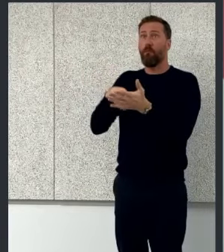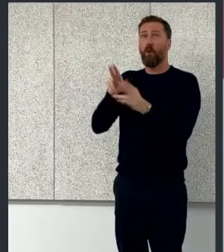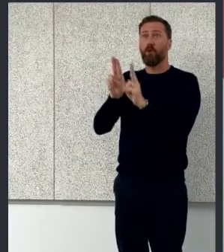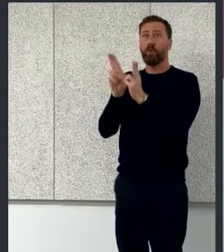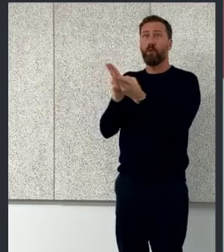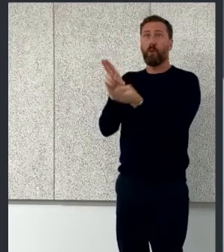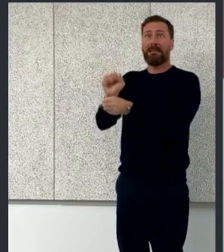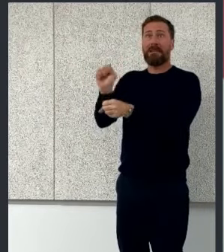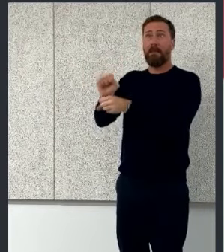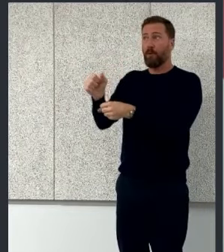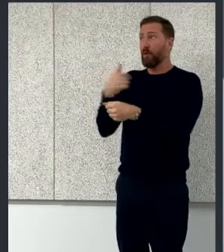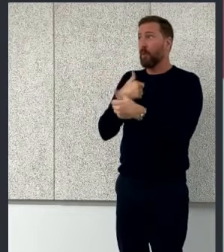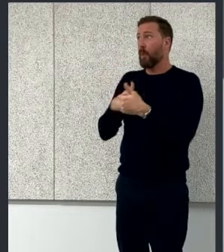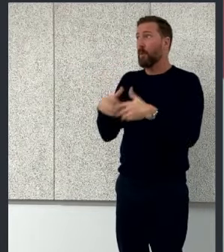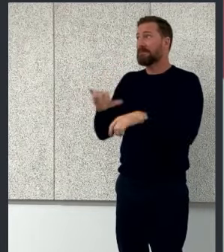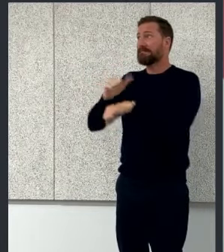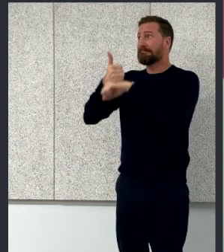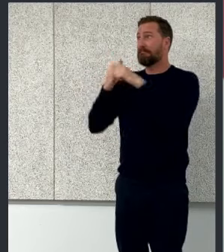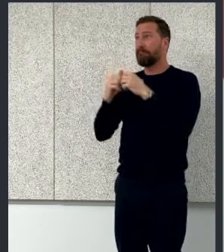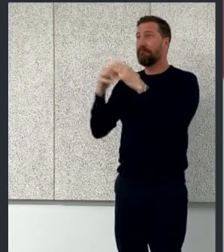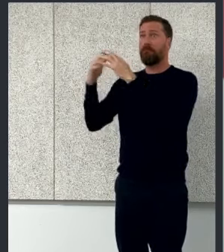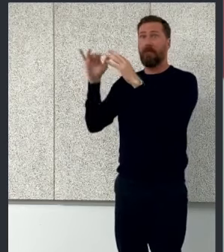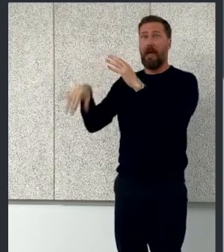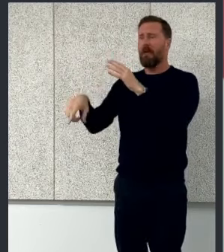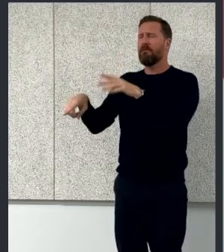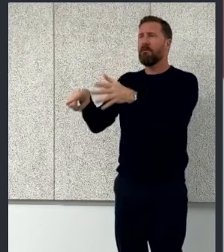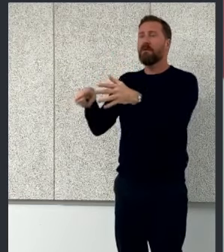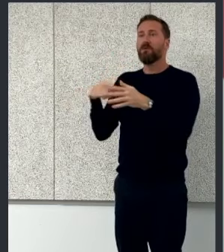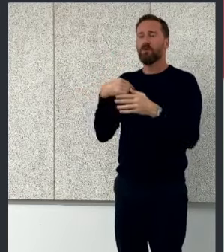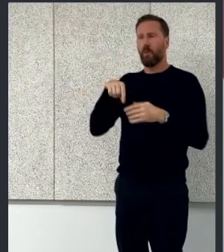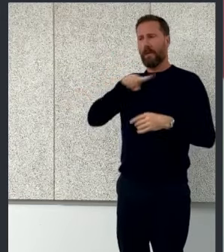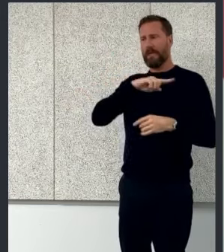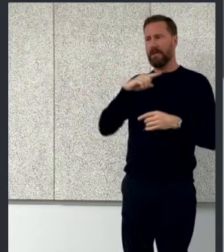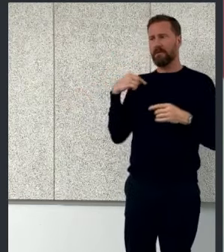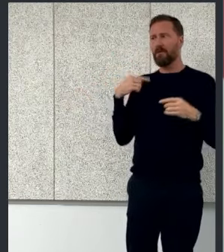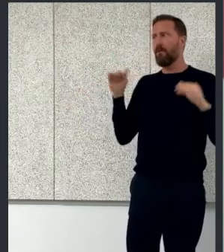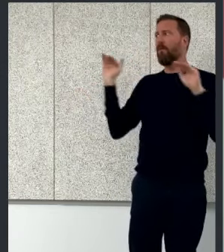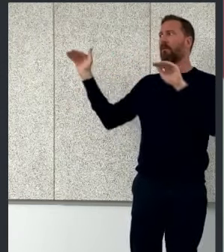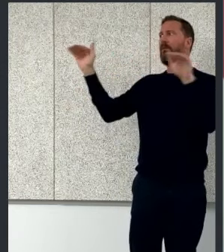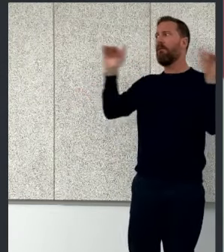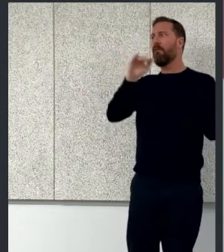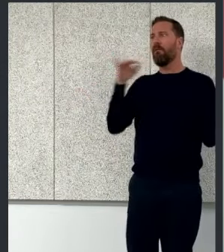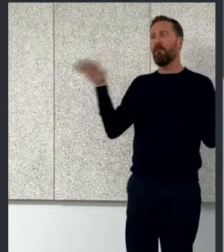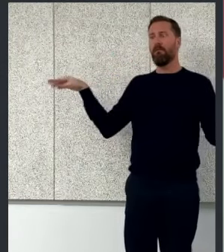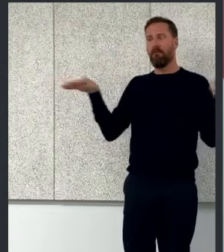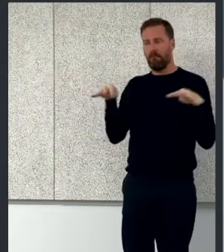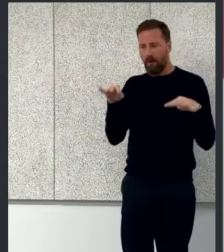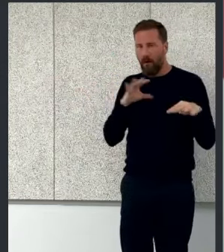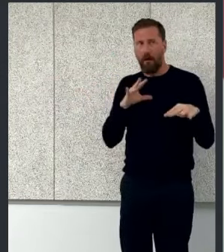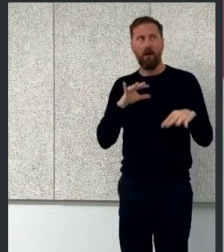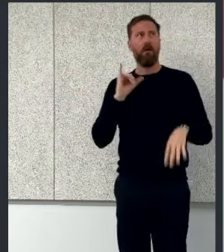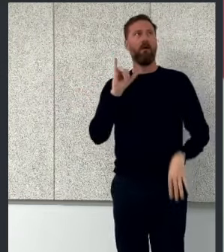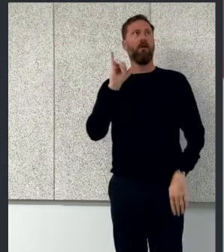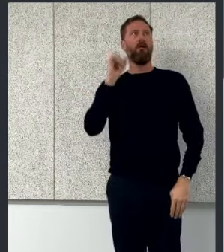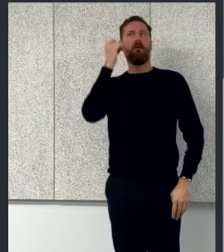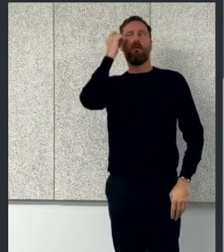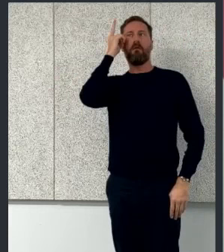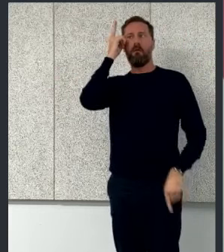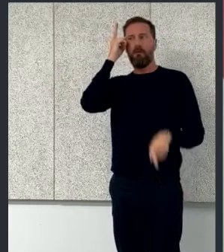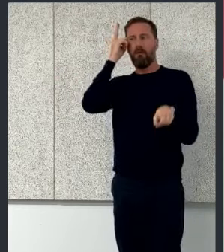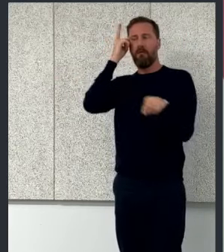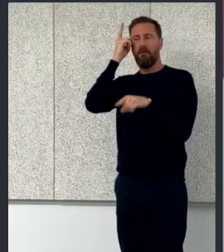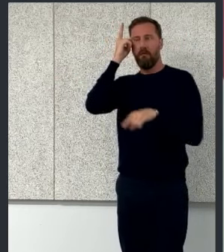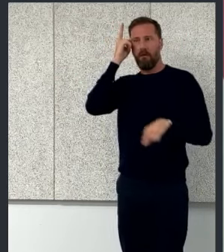think building critical consciousness around the you know, just conditions of